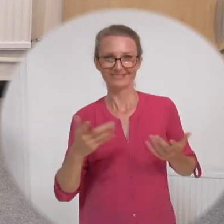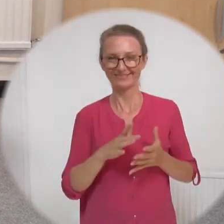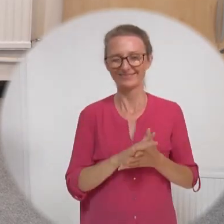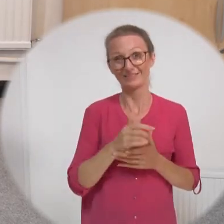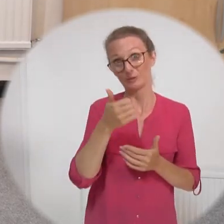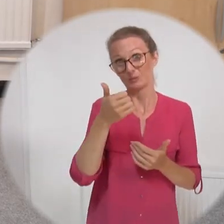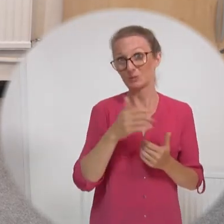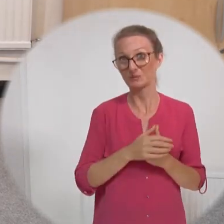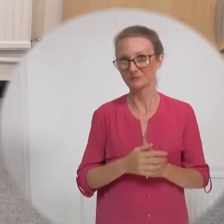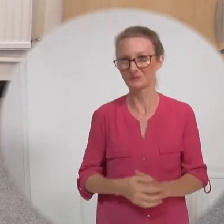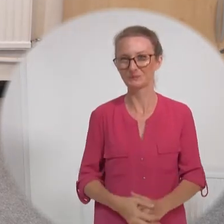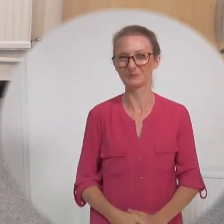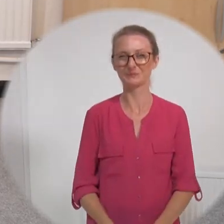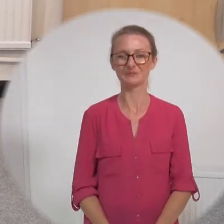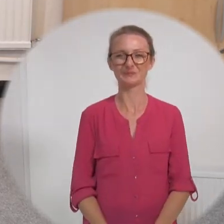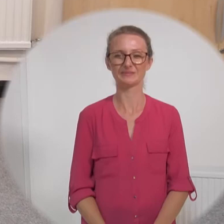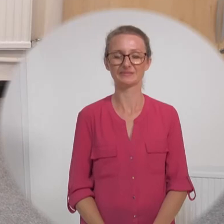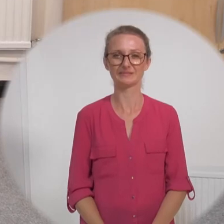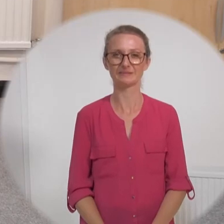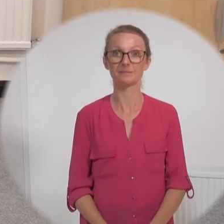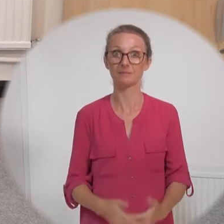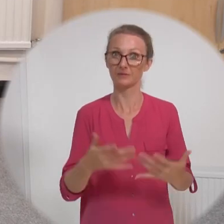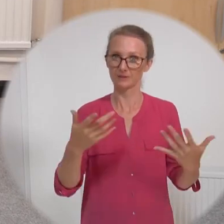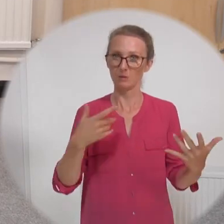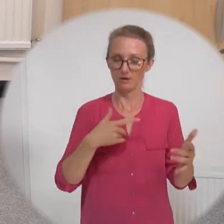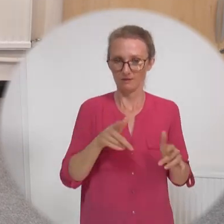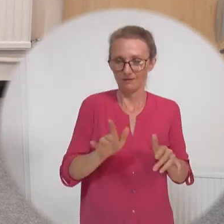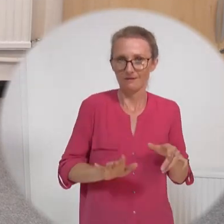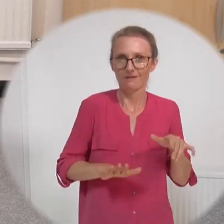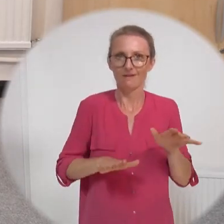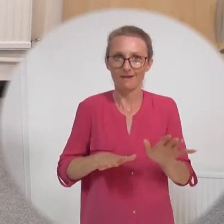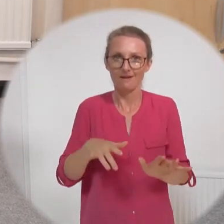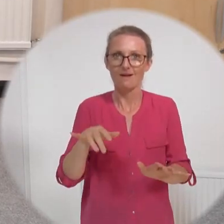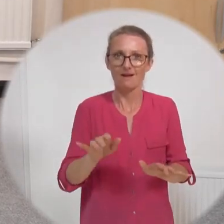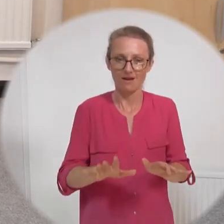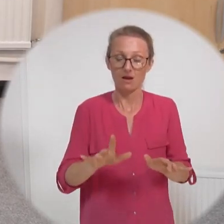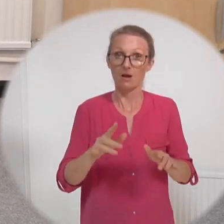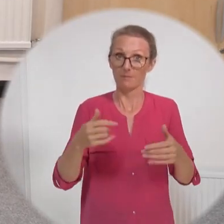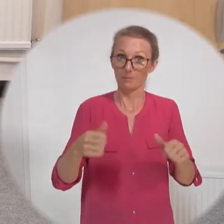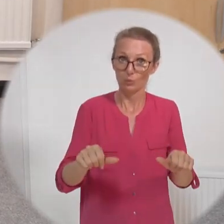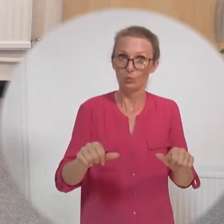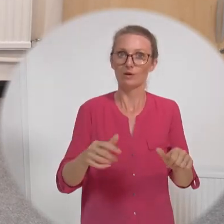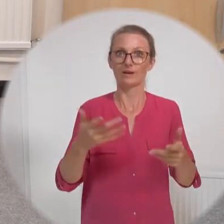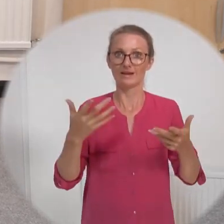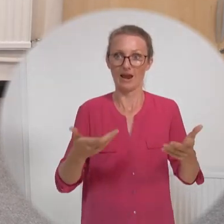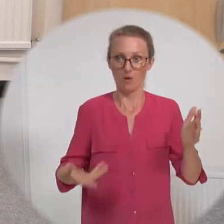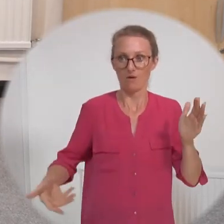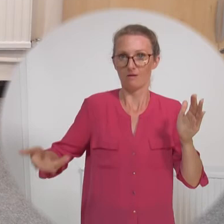Okay, if that wasn't exciting enough, we're going to do it with this movement.